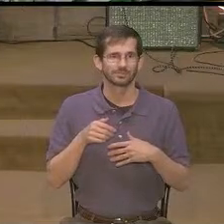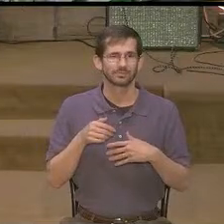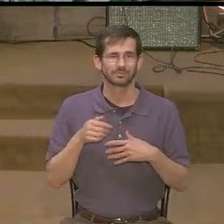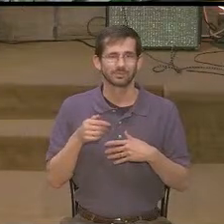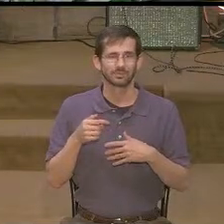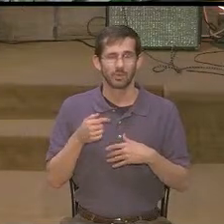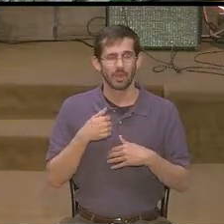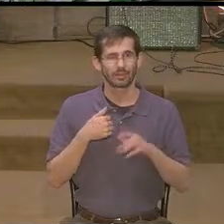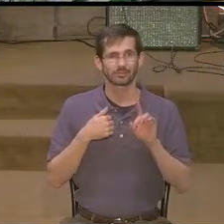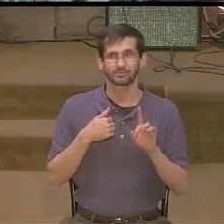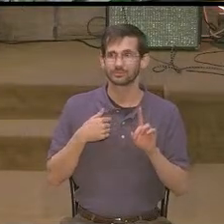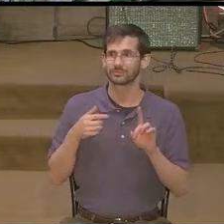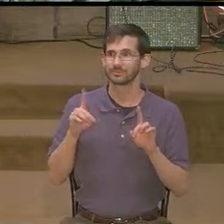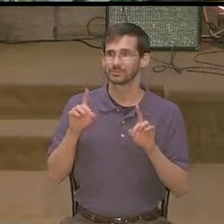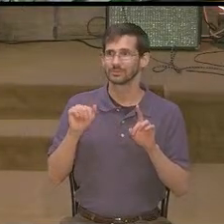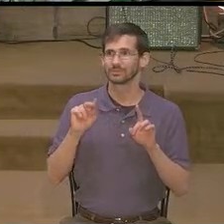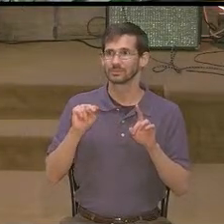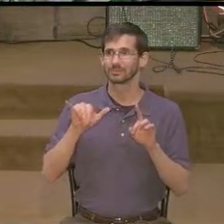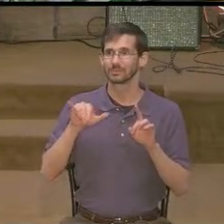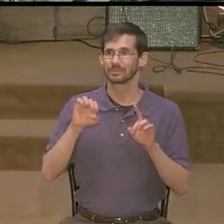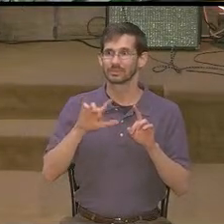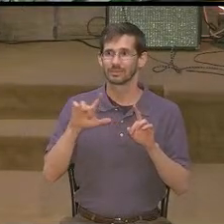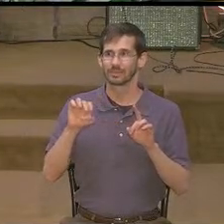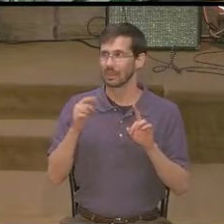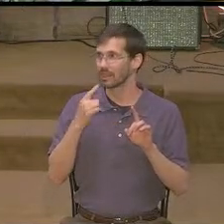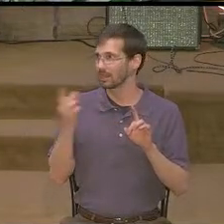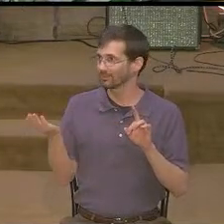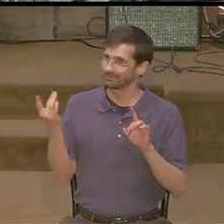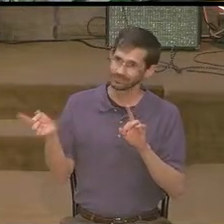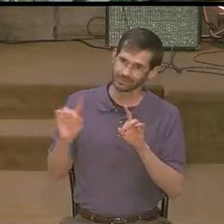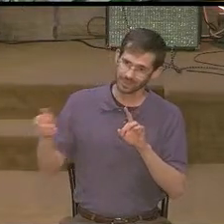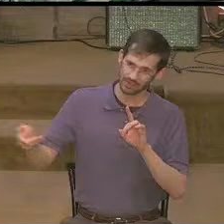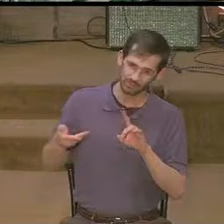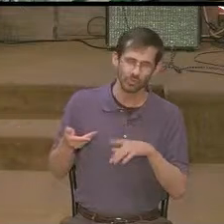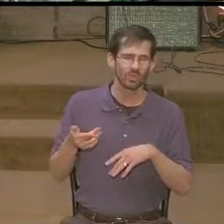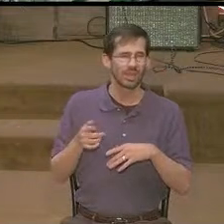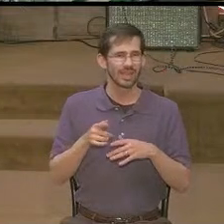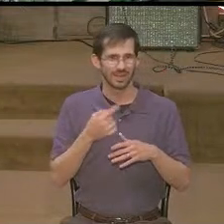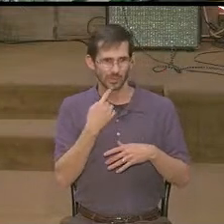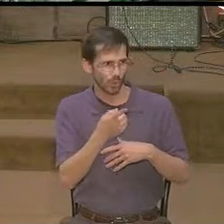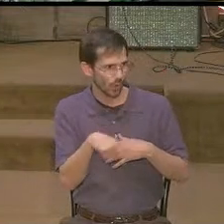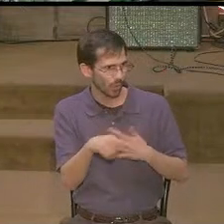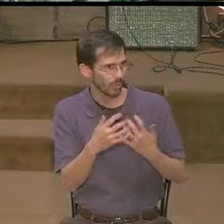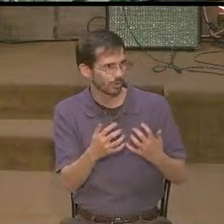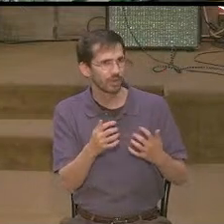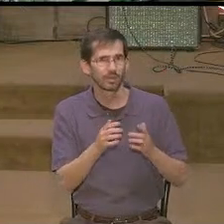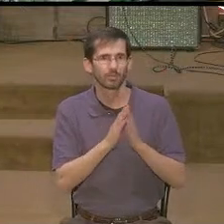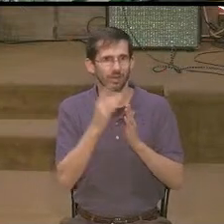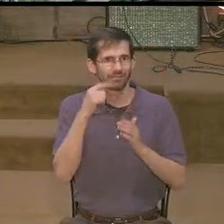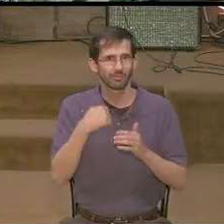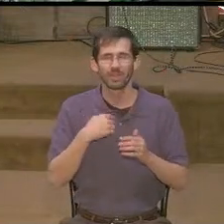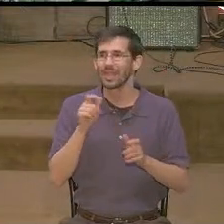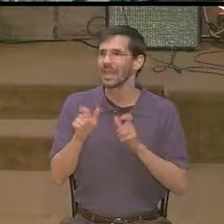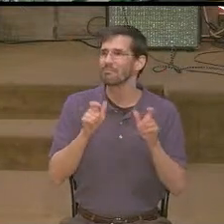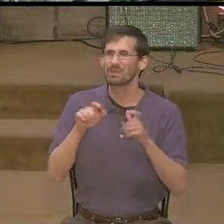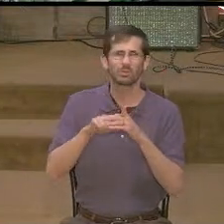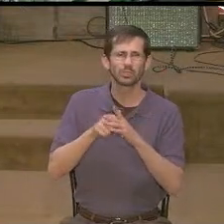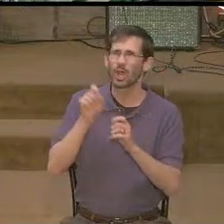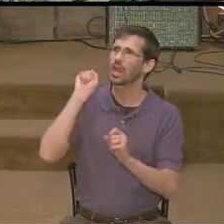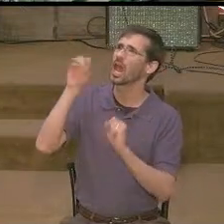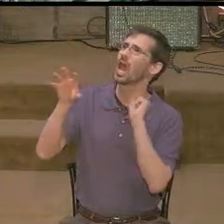I told the people to pray for me. Obviously, I told them to pray for me. And people just started yelling, "Eat